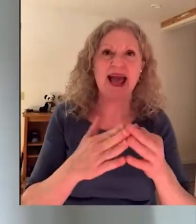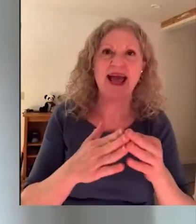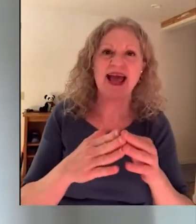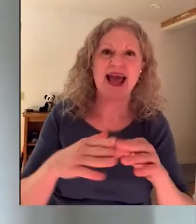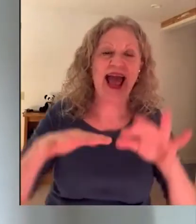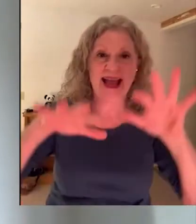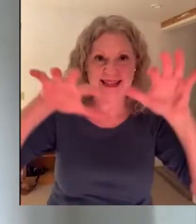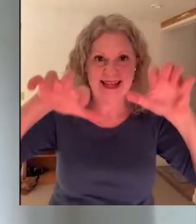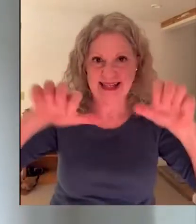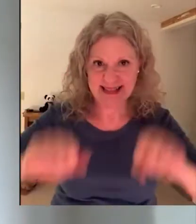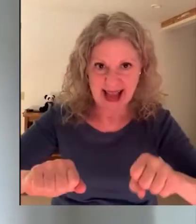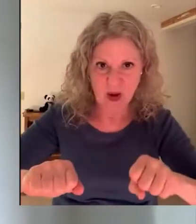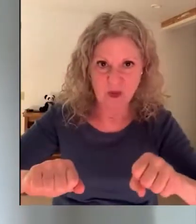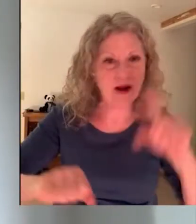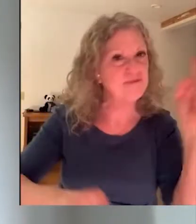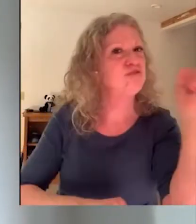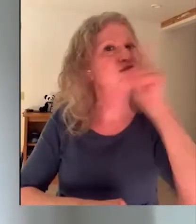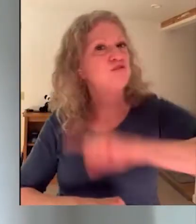boundaries.